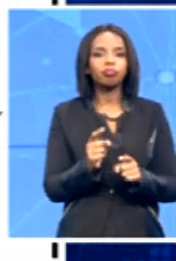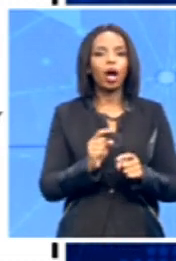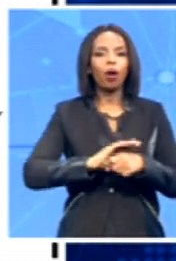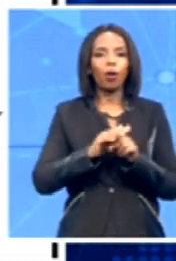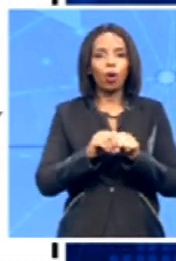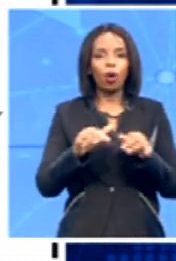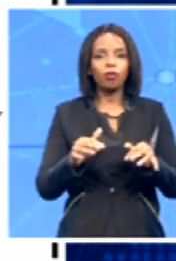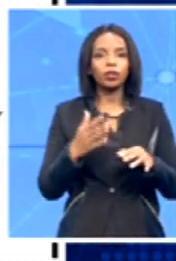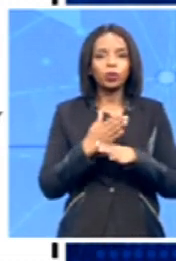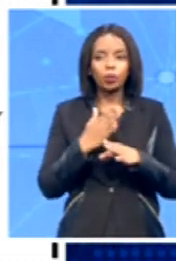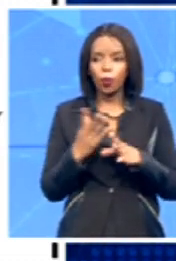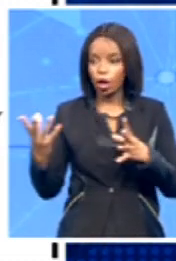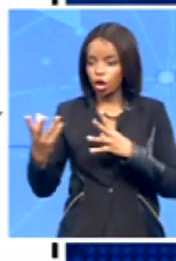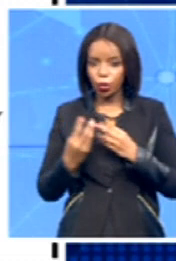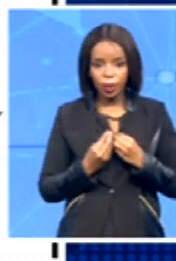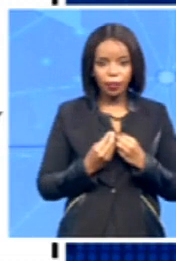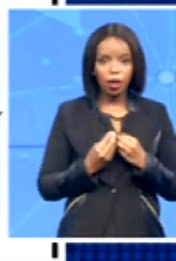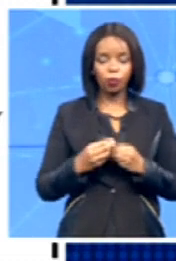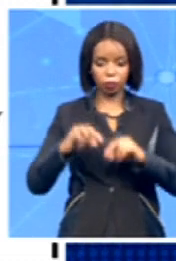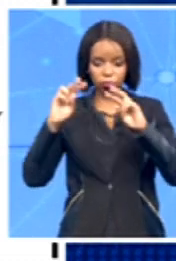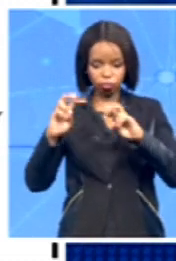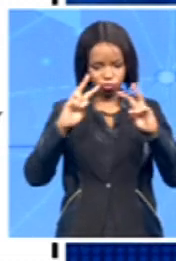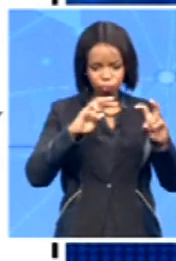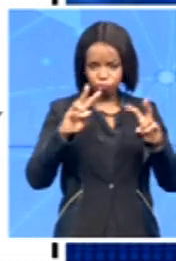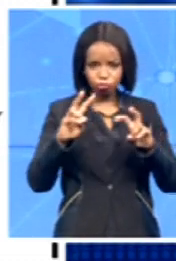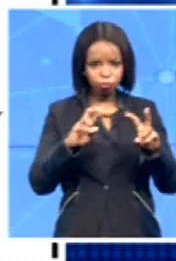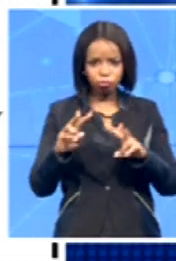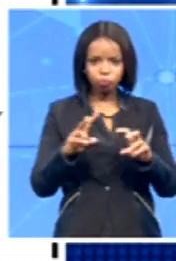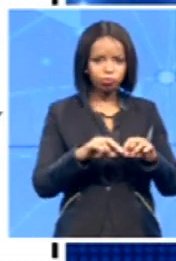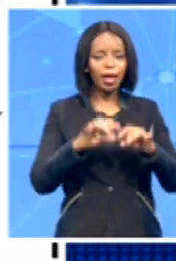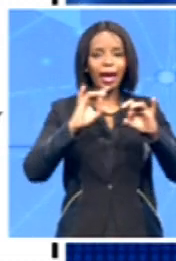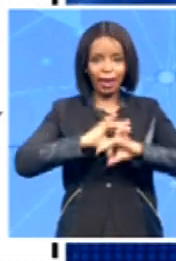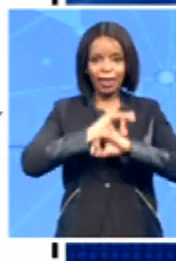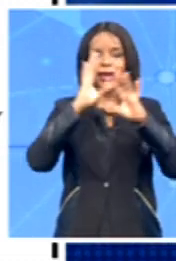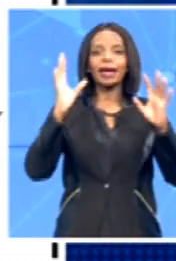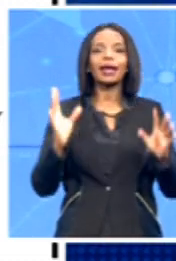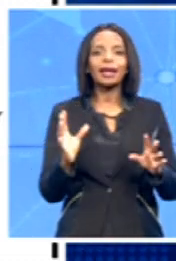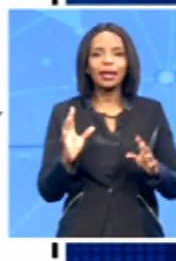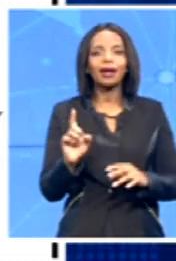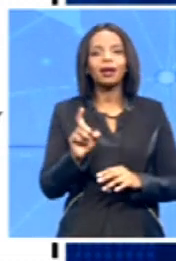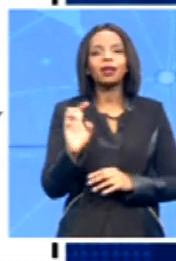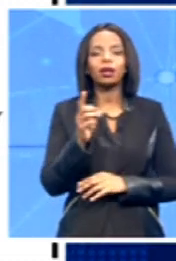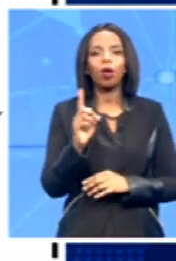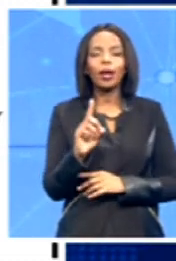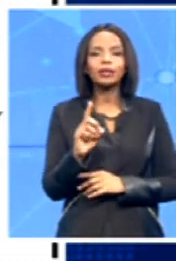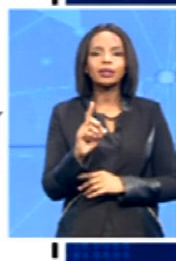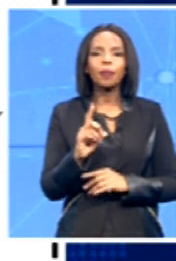A clear category called COVID disease, where there's clear evidence of COVID